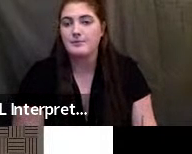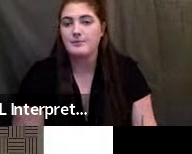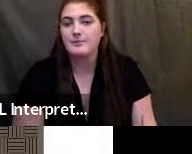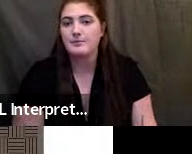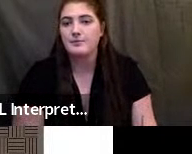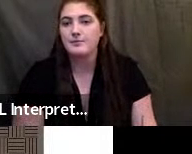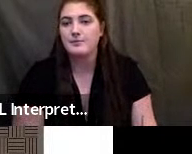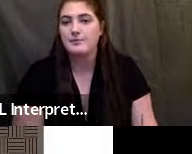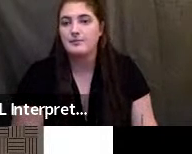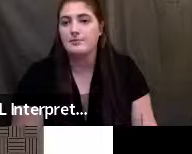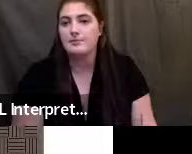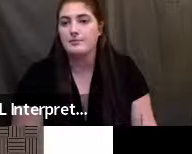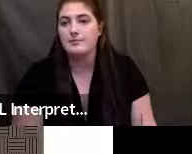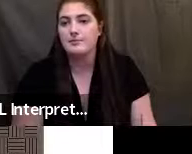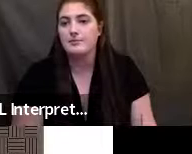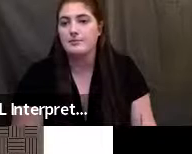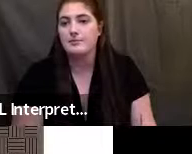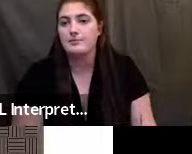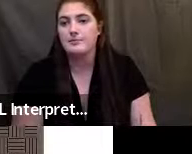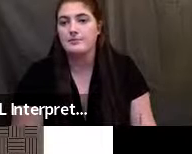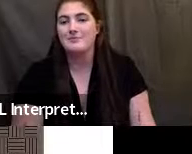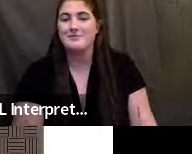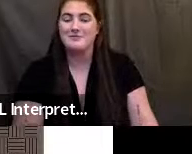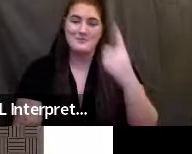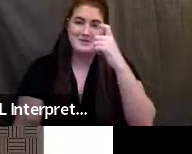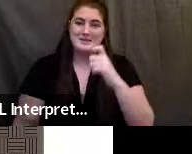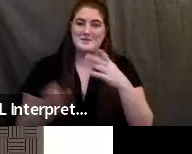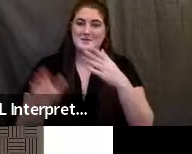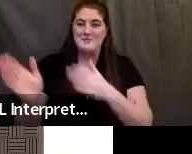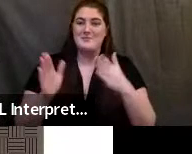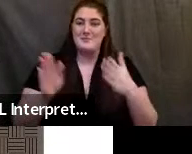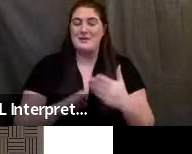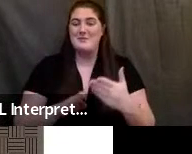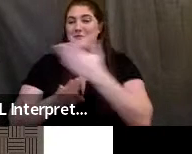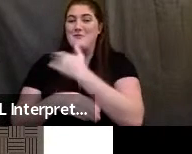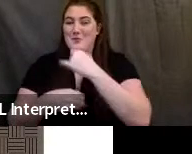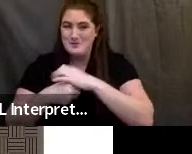Well, because of course it was planned before the pandemic. Right.